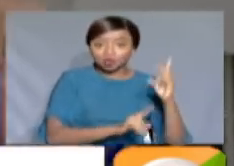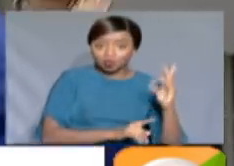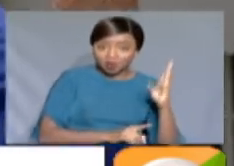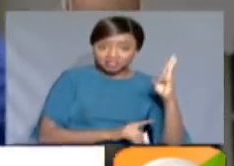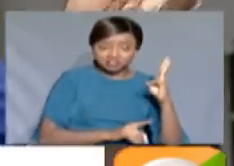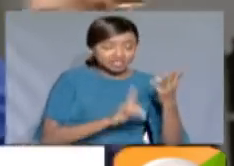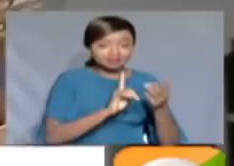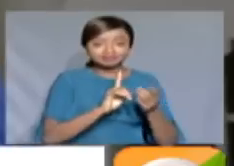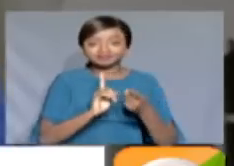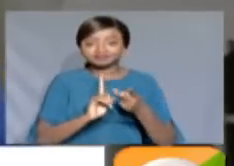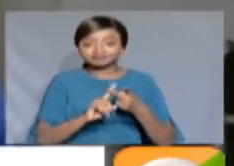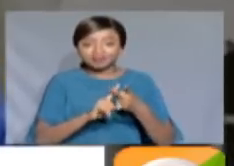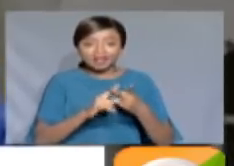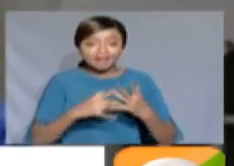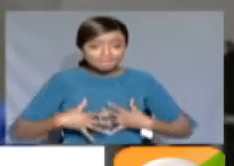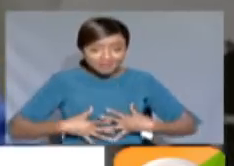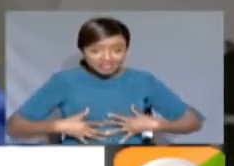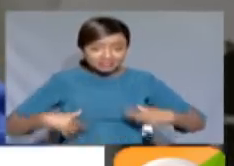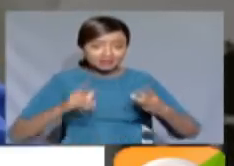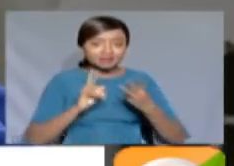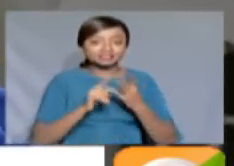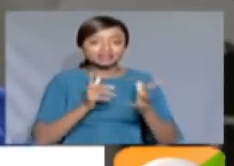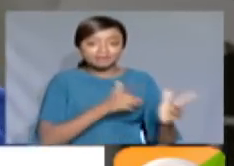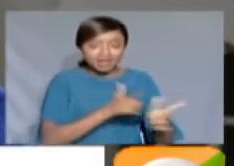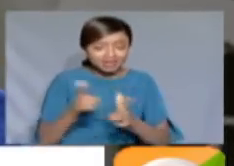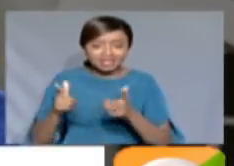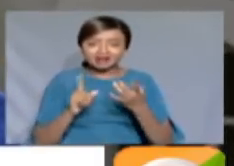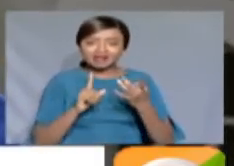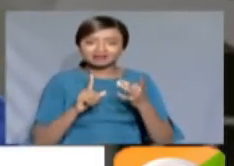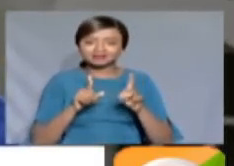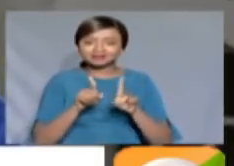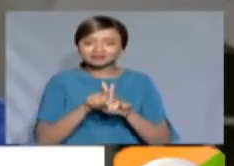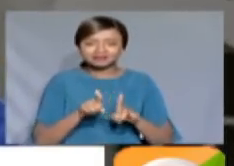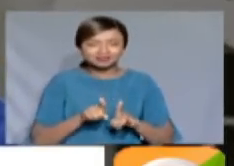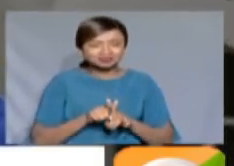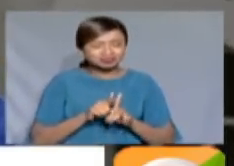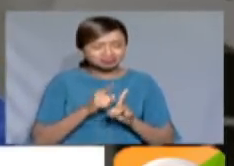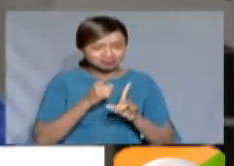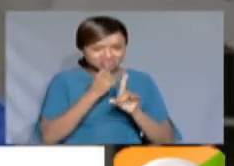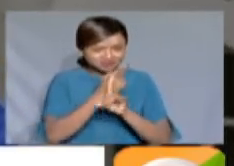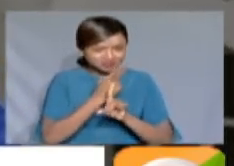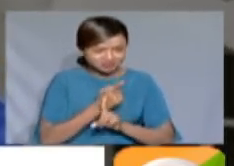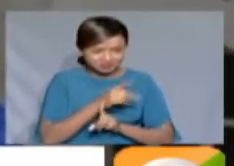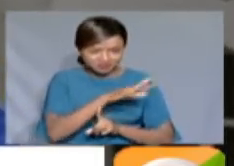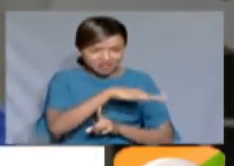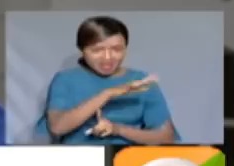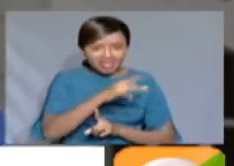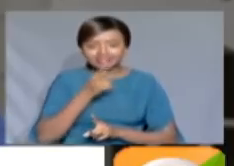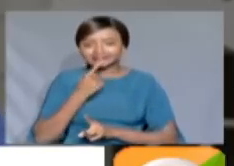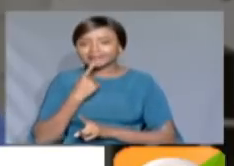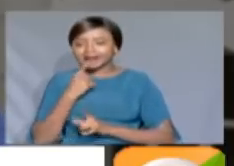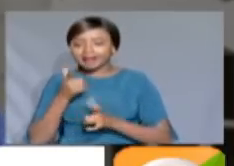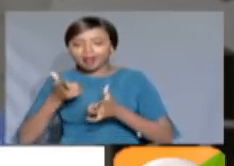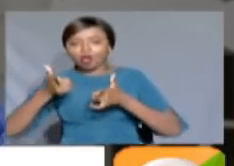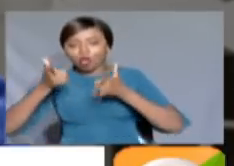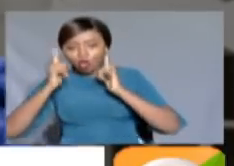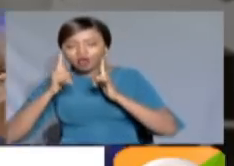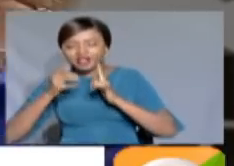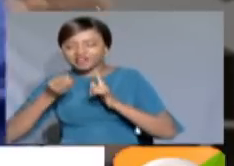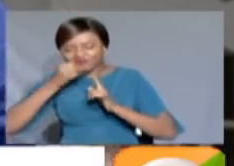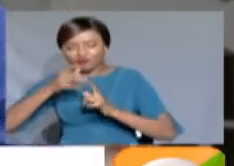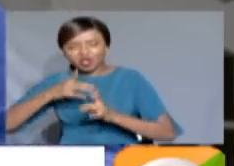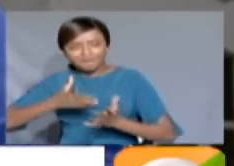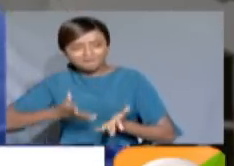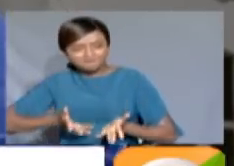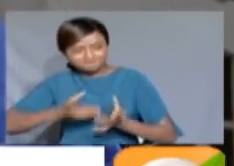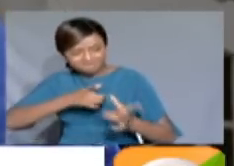Mandera, far-flung areas. And he said they'll have trucks carry the food and the non-food items all the way to,